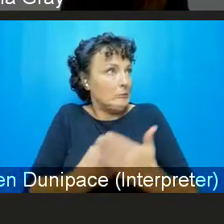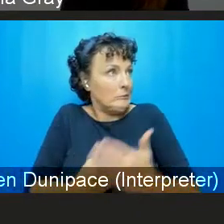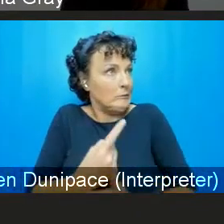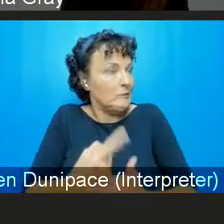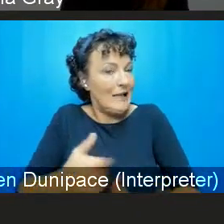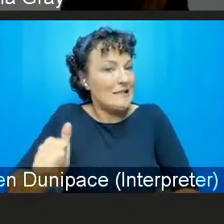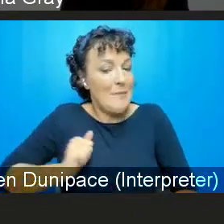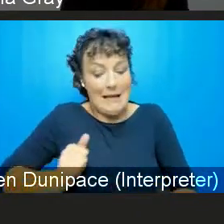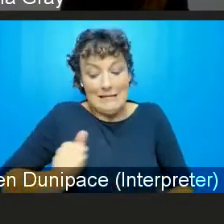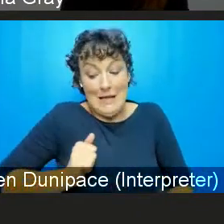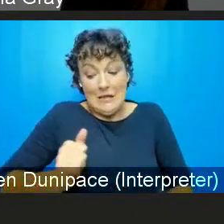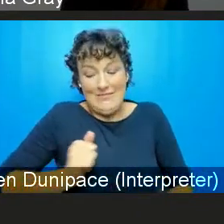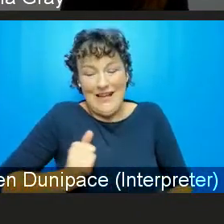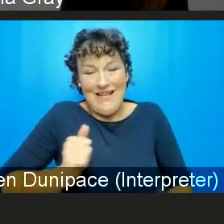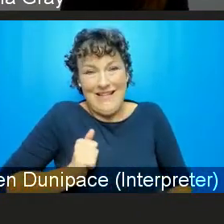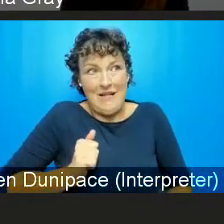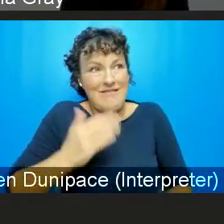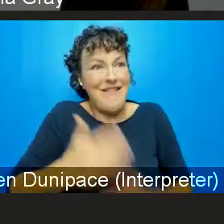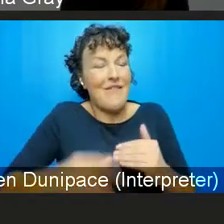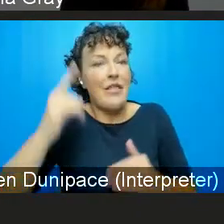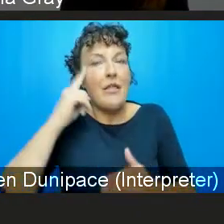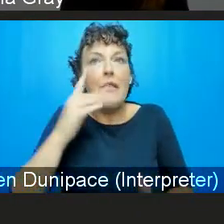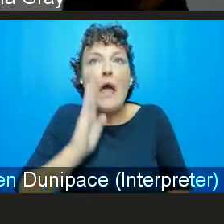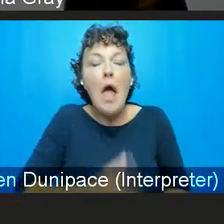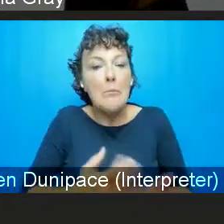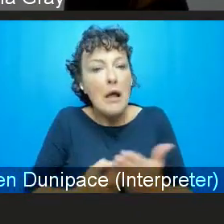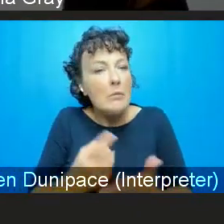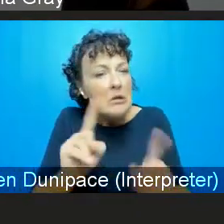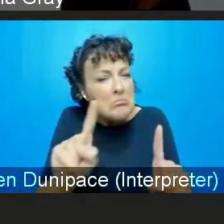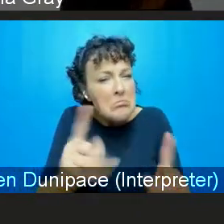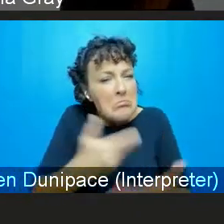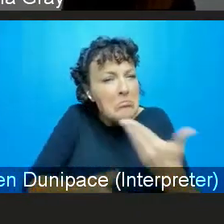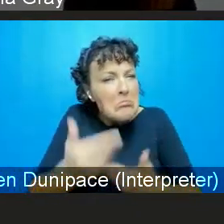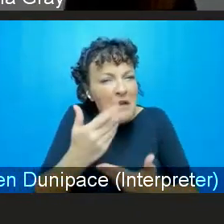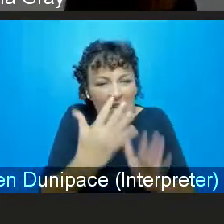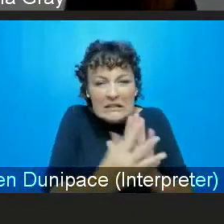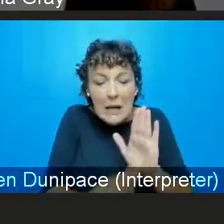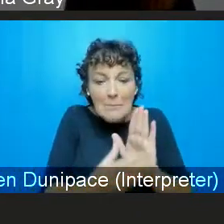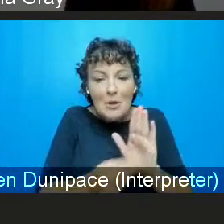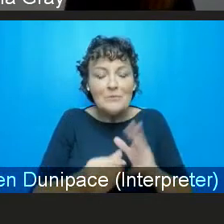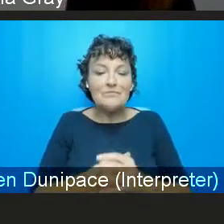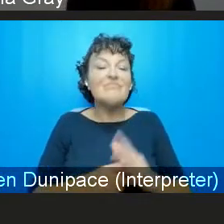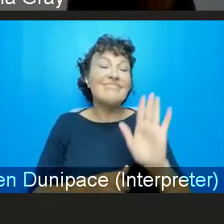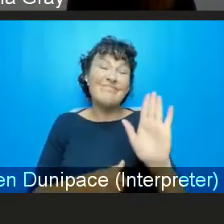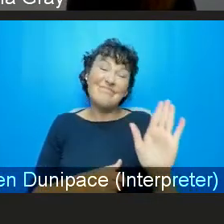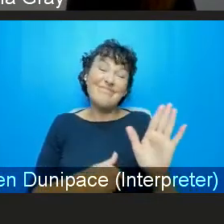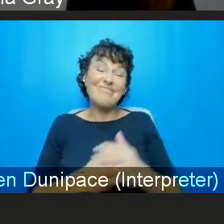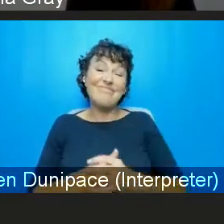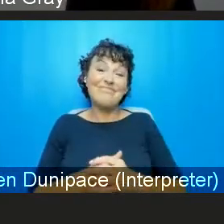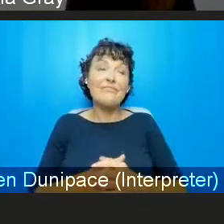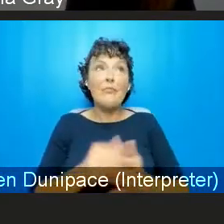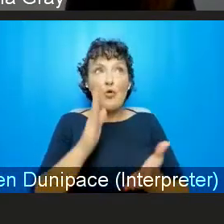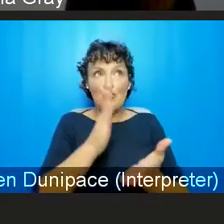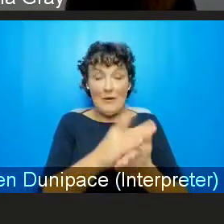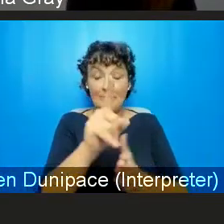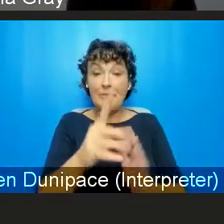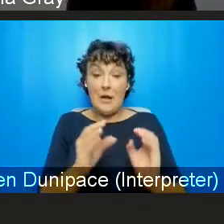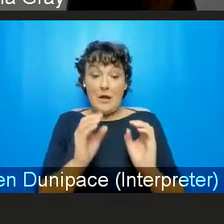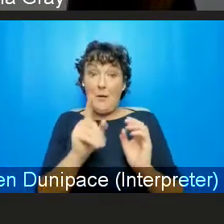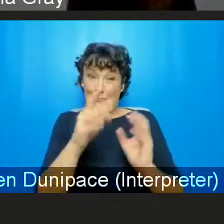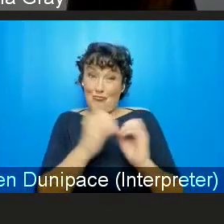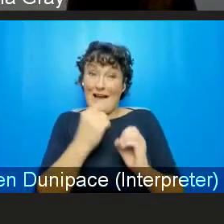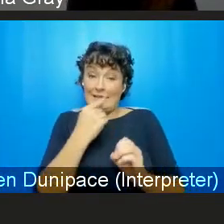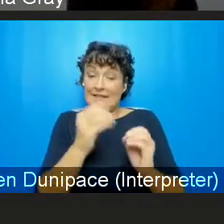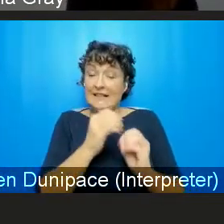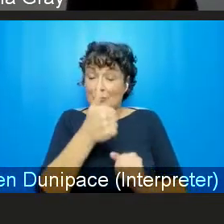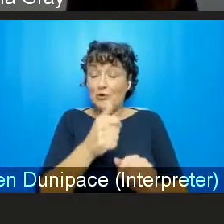hadn't thought of before as well. I think as Brian said, on the perceived side of it, I think